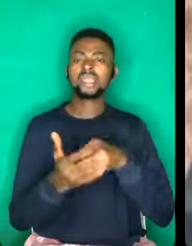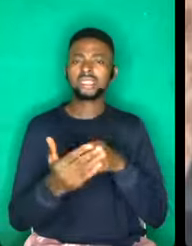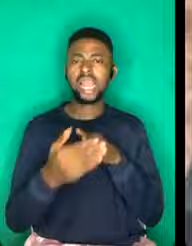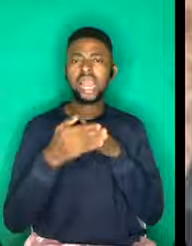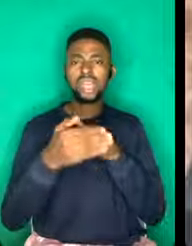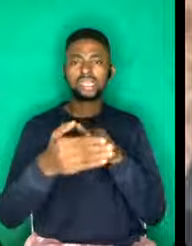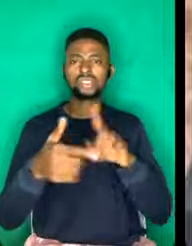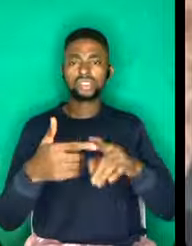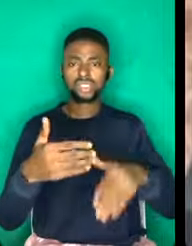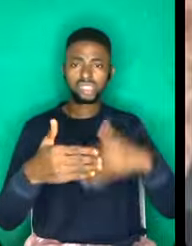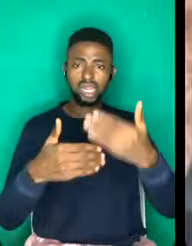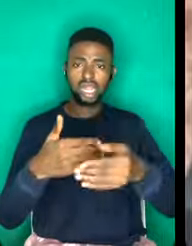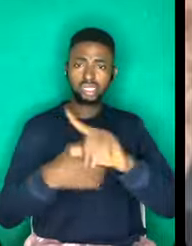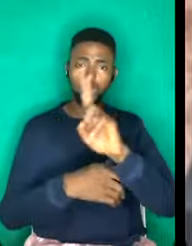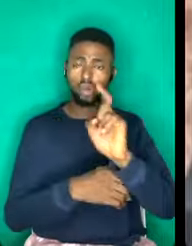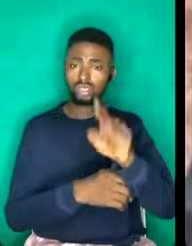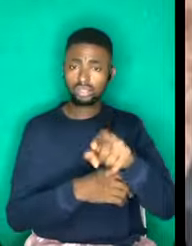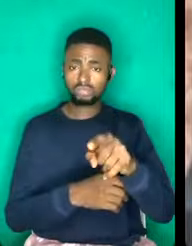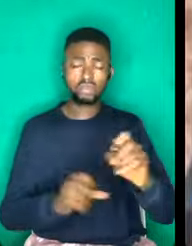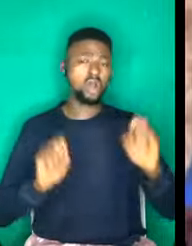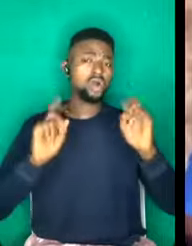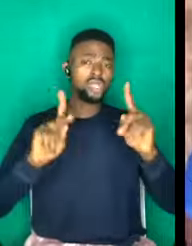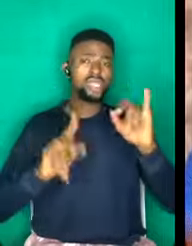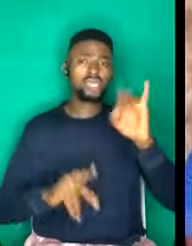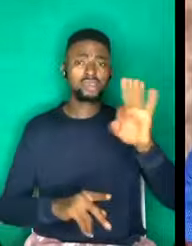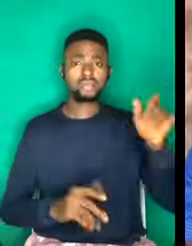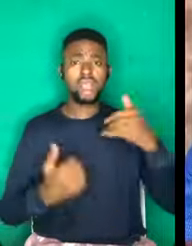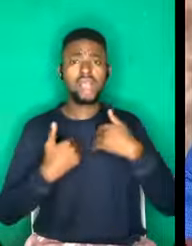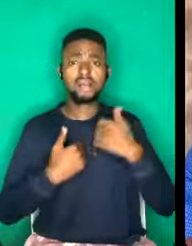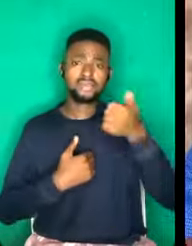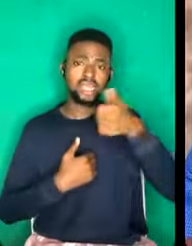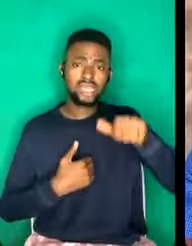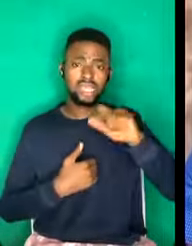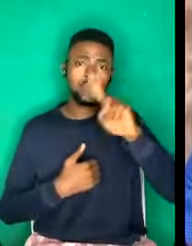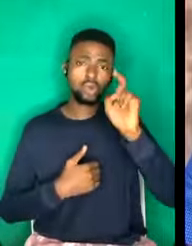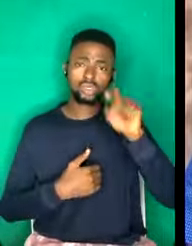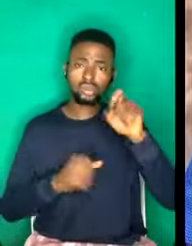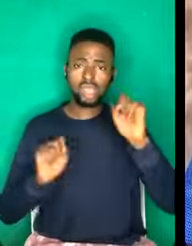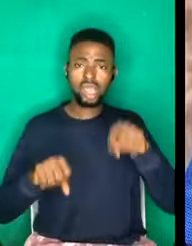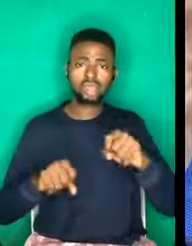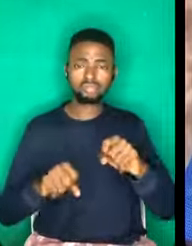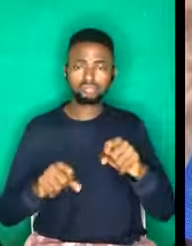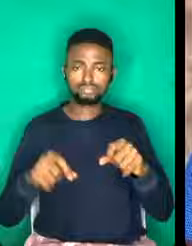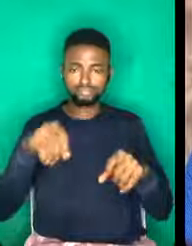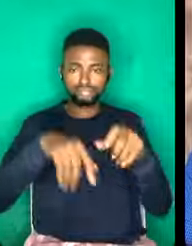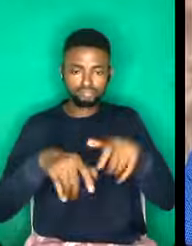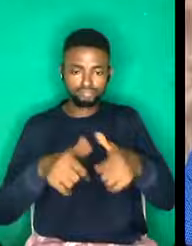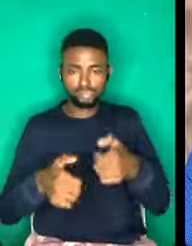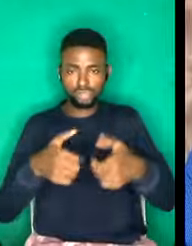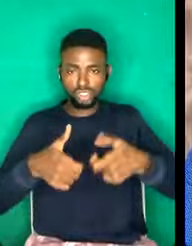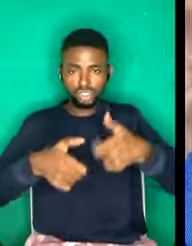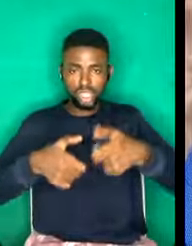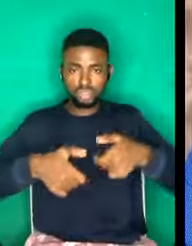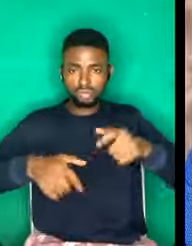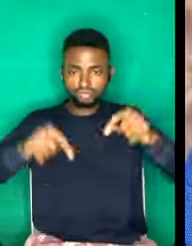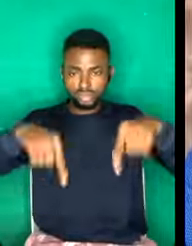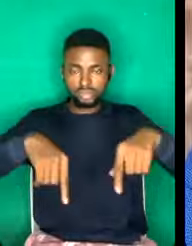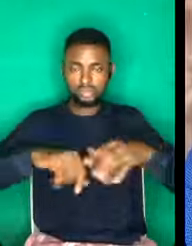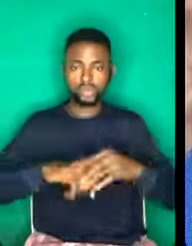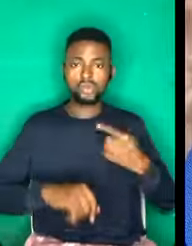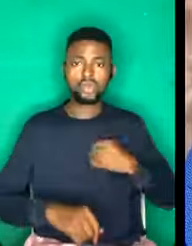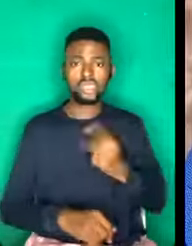question. Please, in case you have any question, you can drop it in the chat box. We see you joining us. Abel